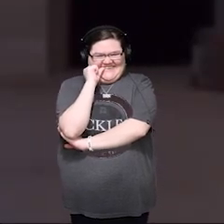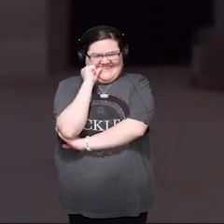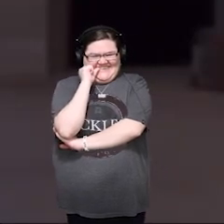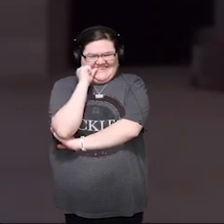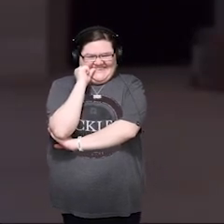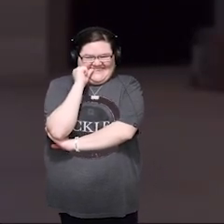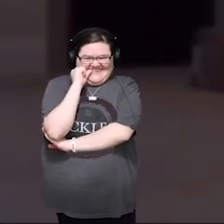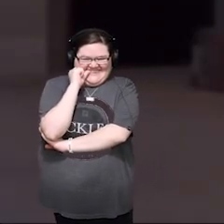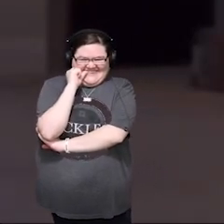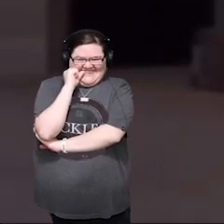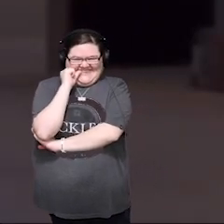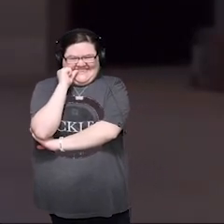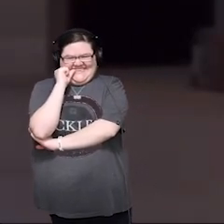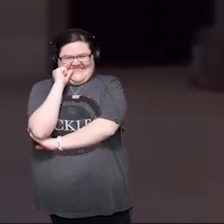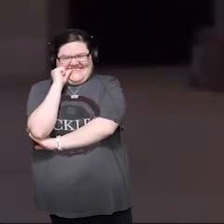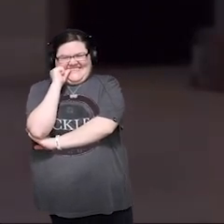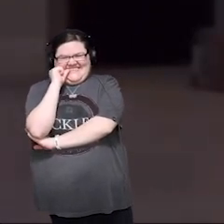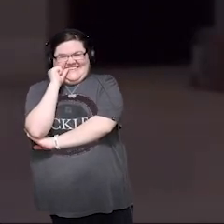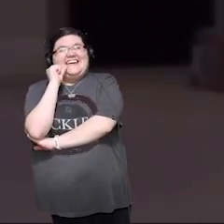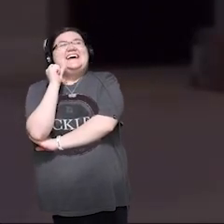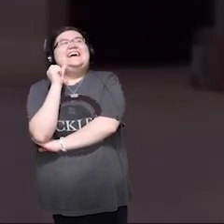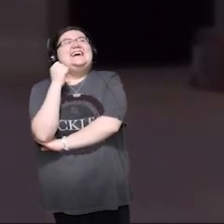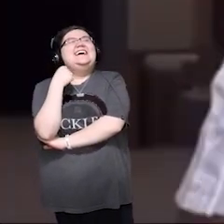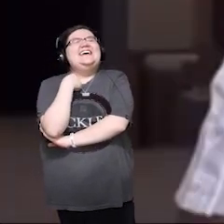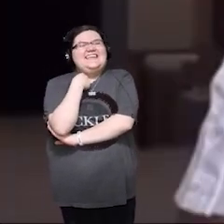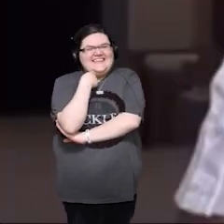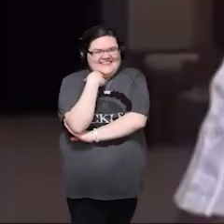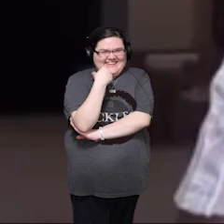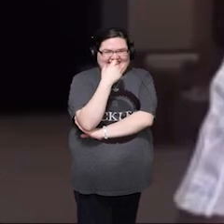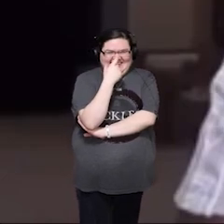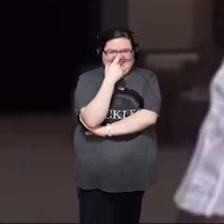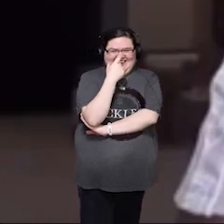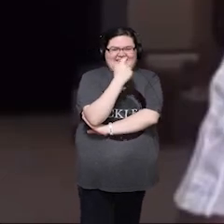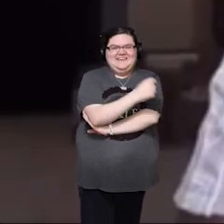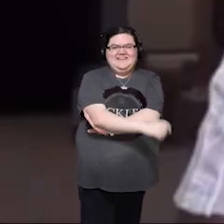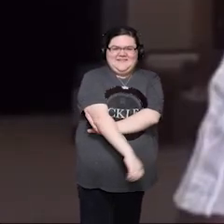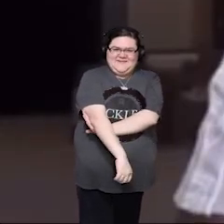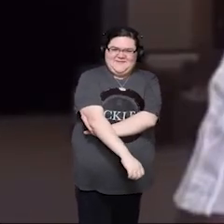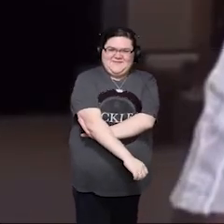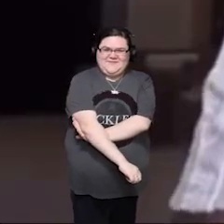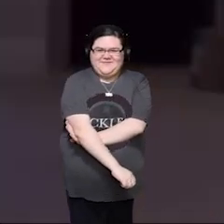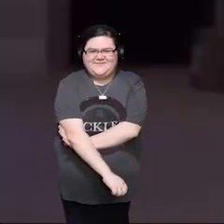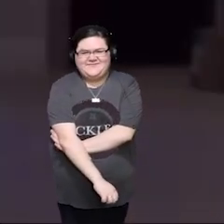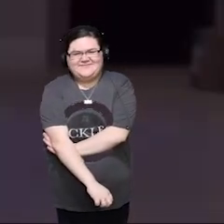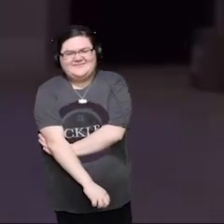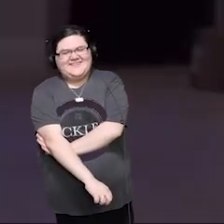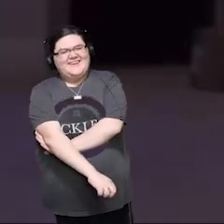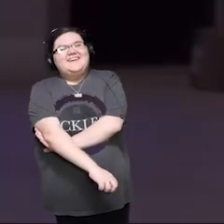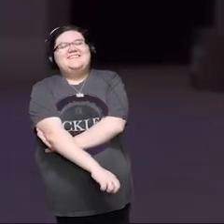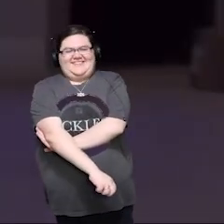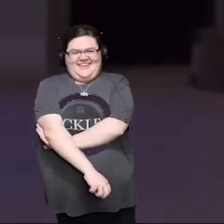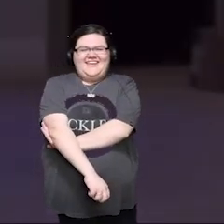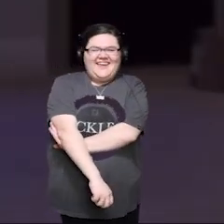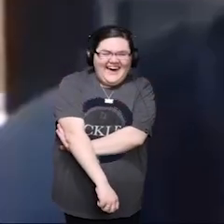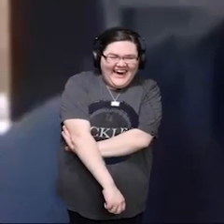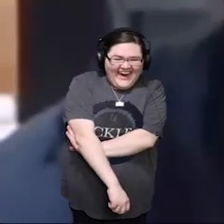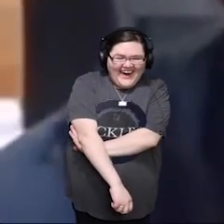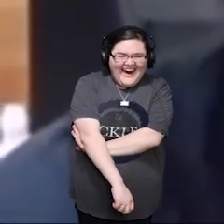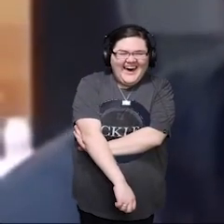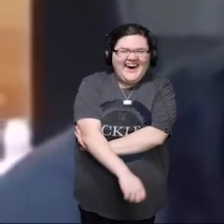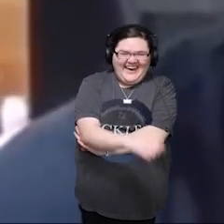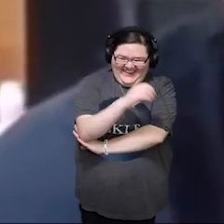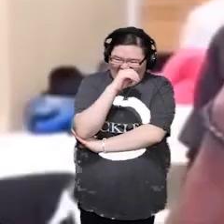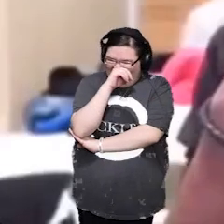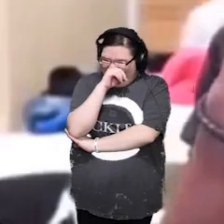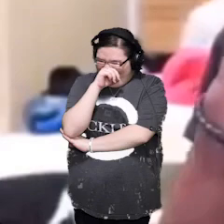fucking pubes on your face, alright? Bro, shut the fuck up. You're a bitch. Man, get the fuck out. One